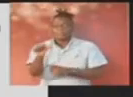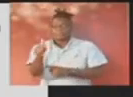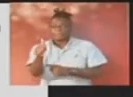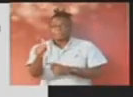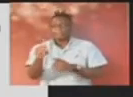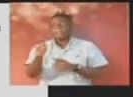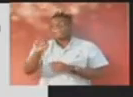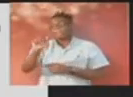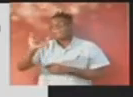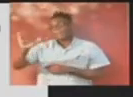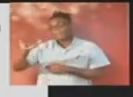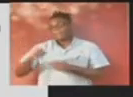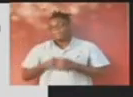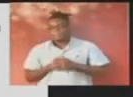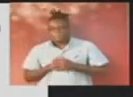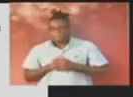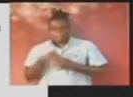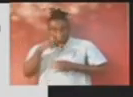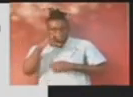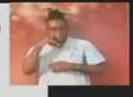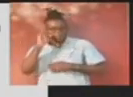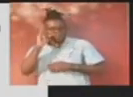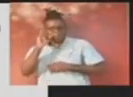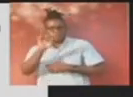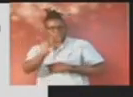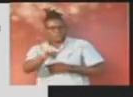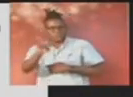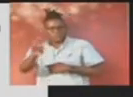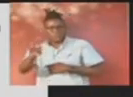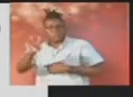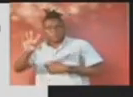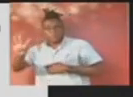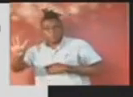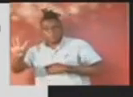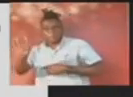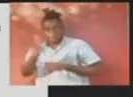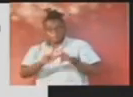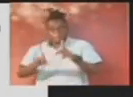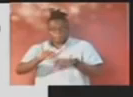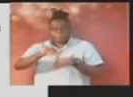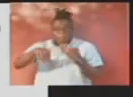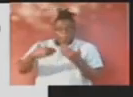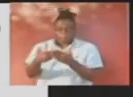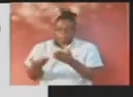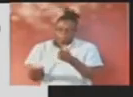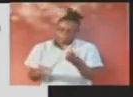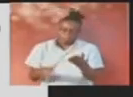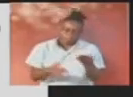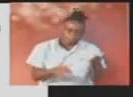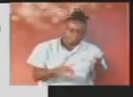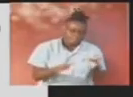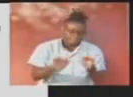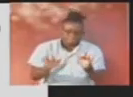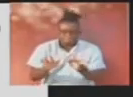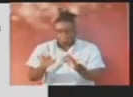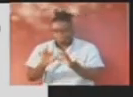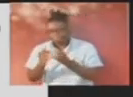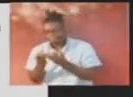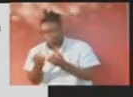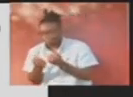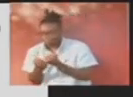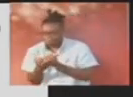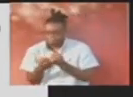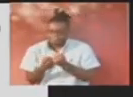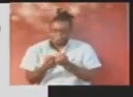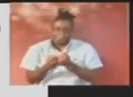there were 224 deaths, and we extend our condolences to the members of the bereaved families. Also, as at yesterday, we had